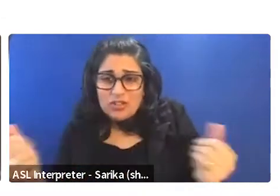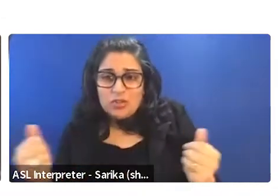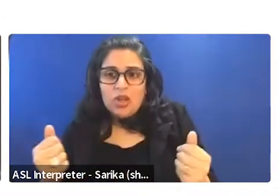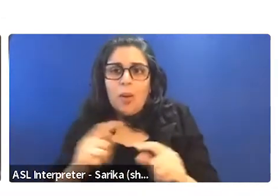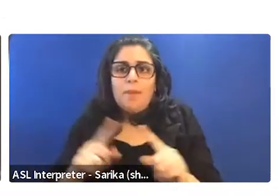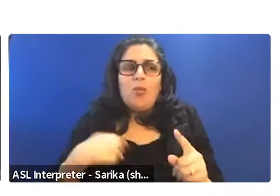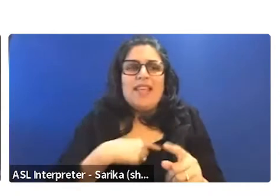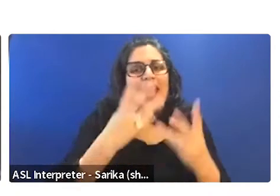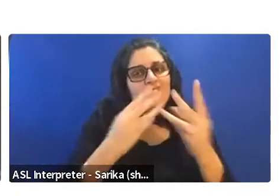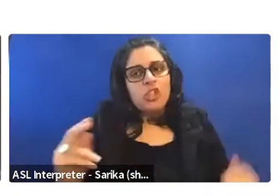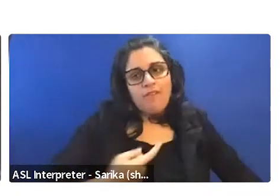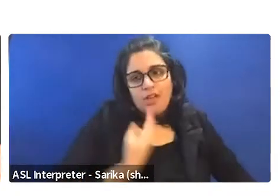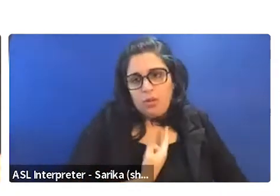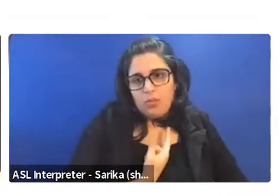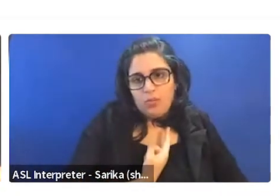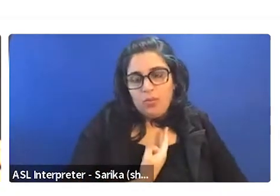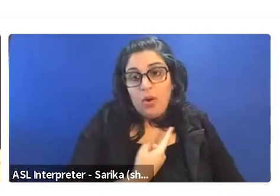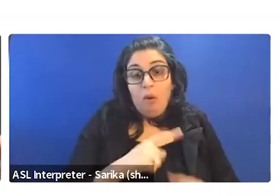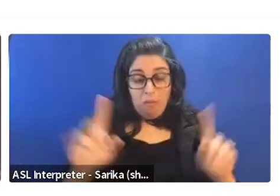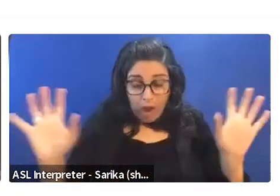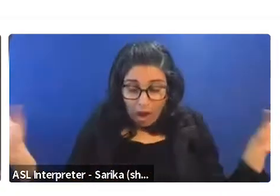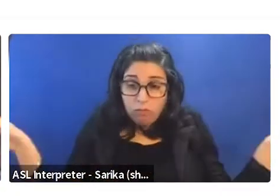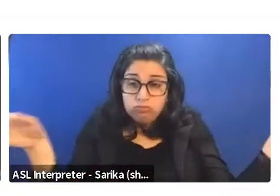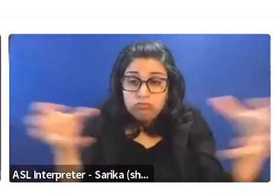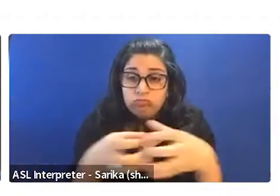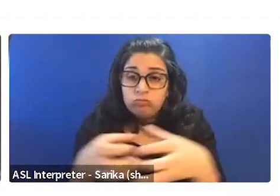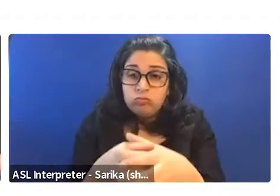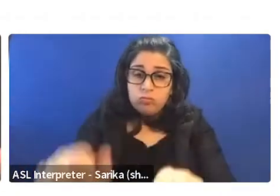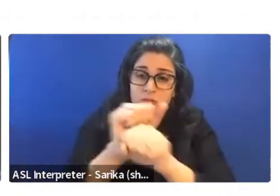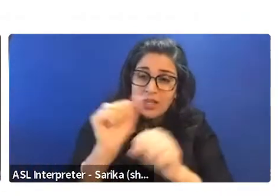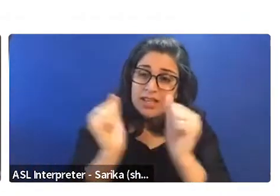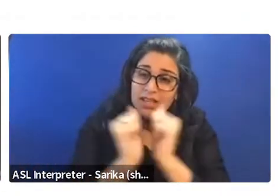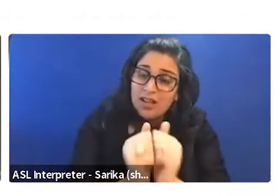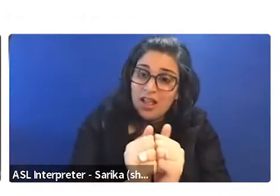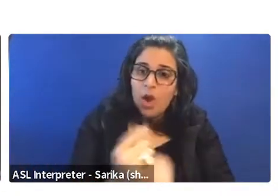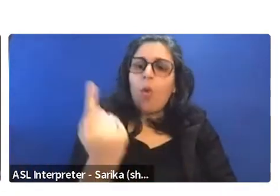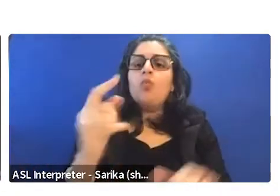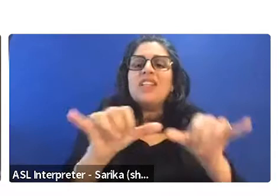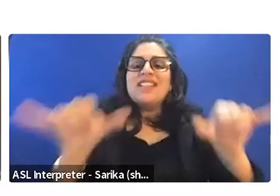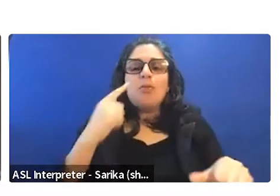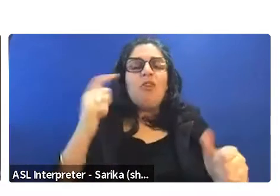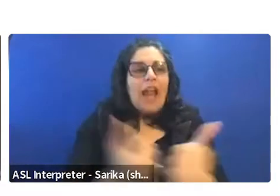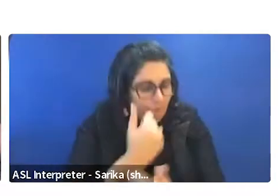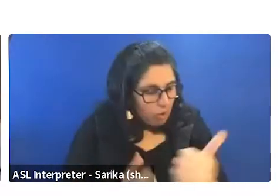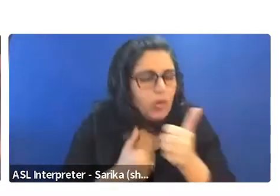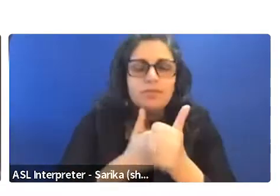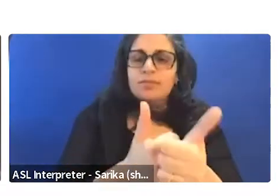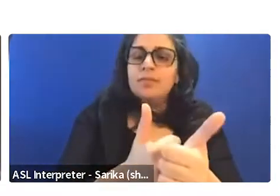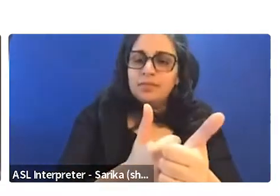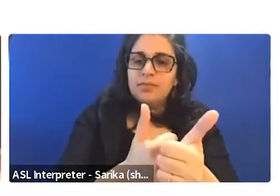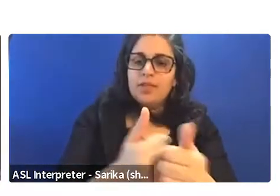problem by ourselves. But acting together, we can guarantee that there's one system that is easy for everyone to be in compliance with,